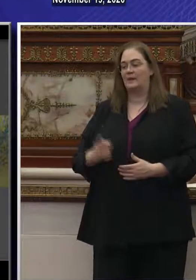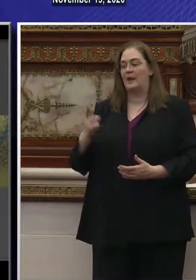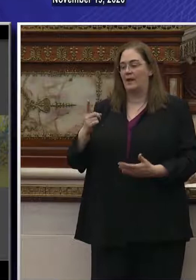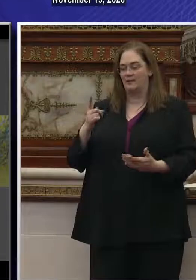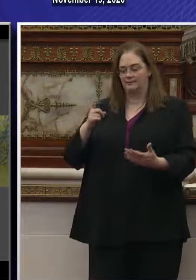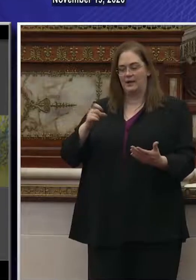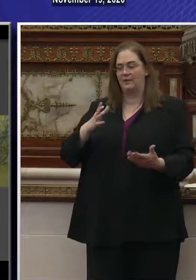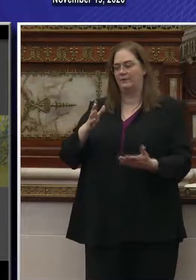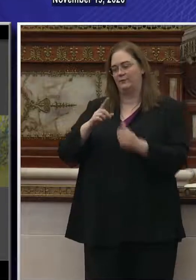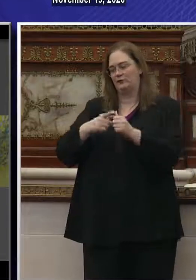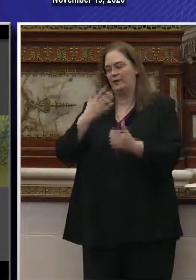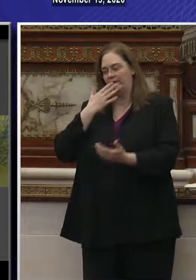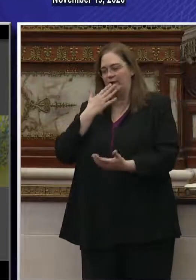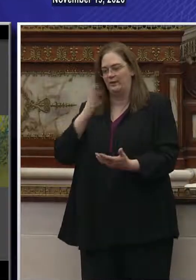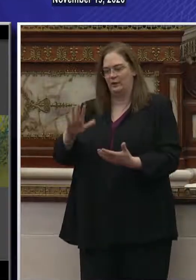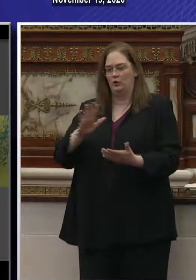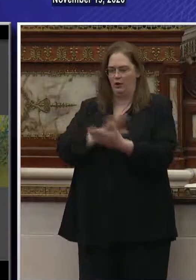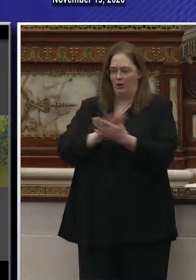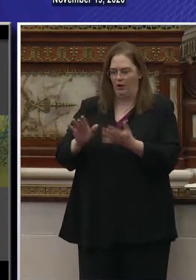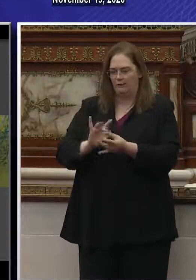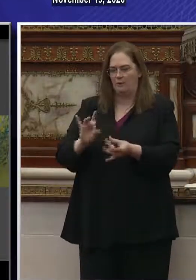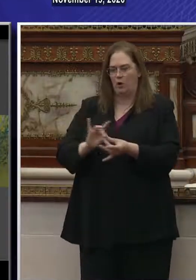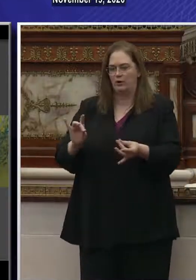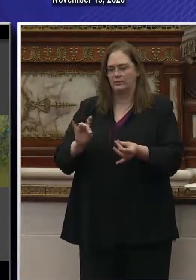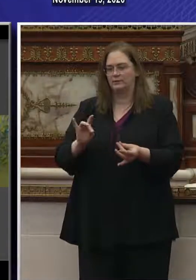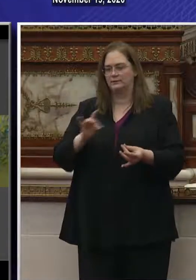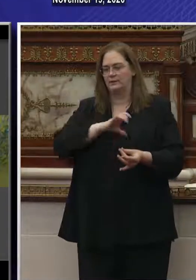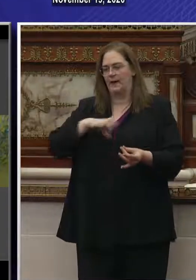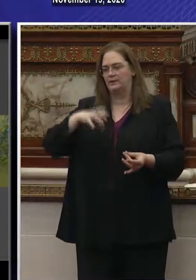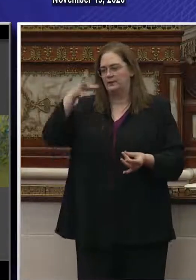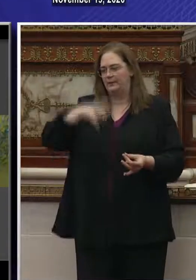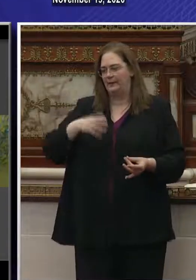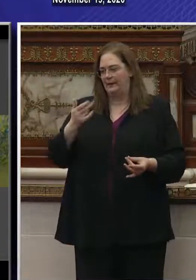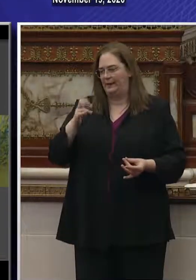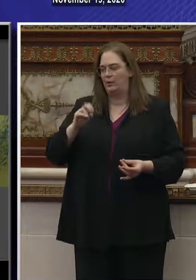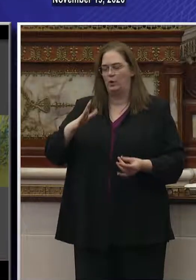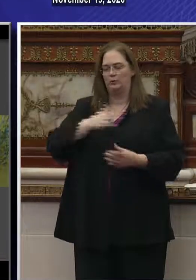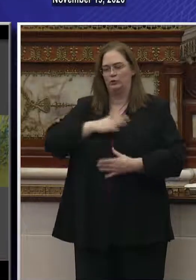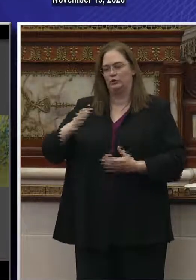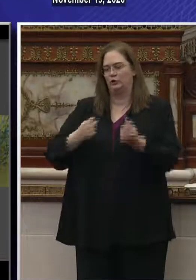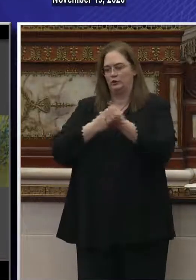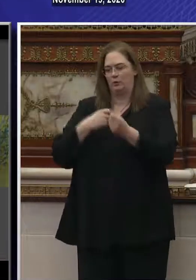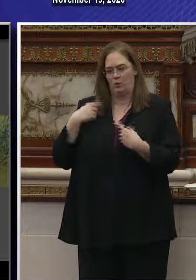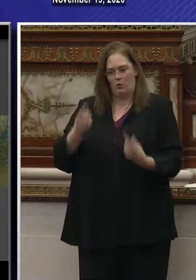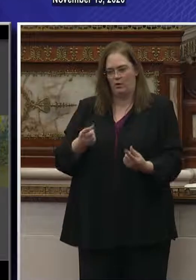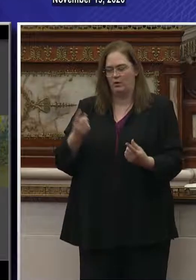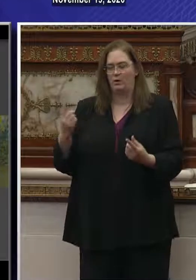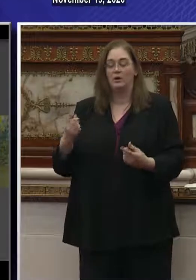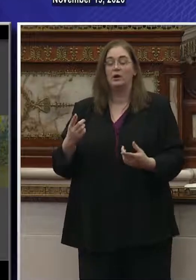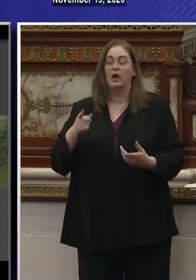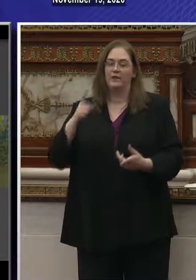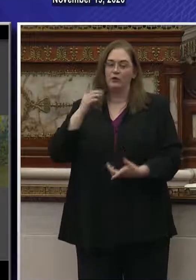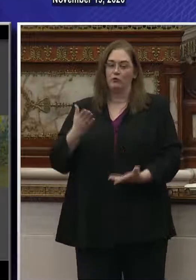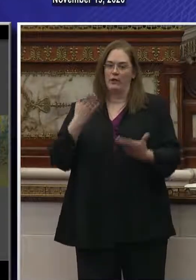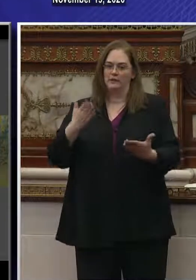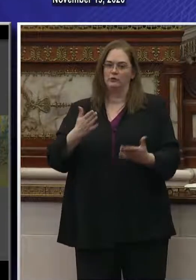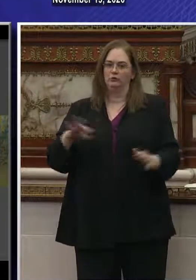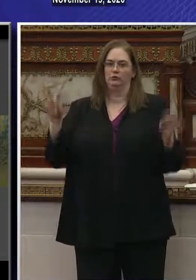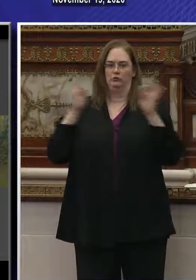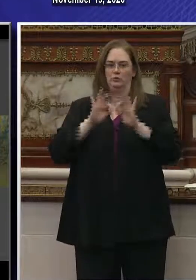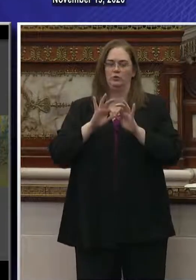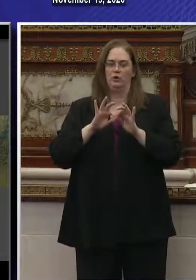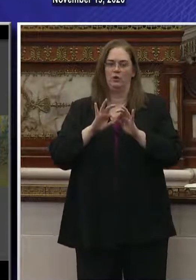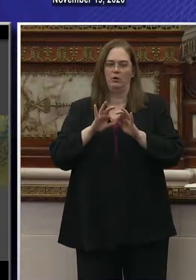course, first of all, thank you for your kind remarks, Councilman Heenan, and we appreciate your support as always. I think you raised really